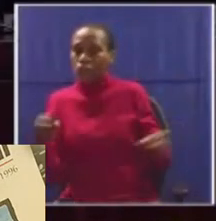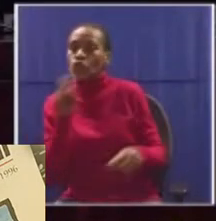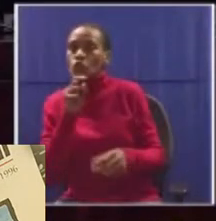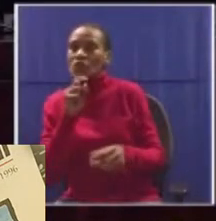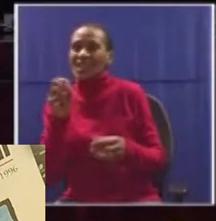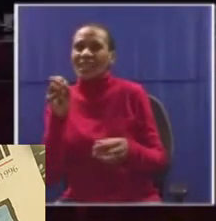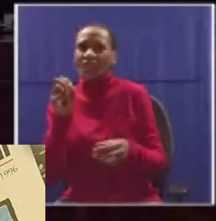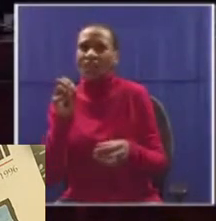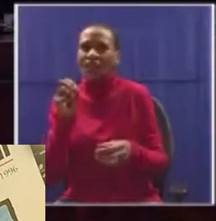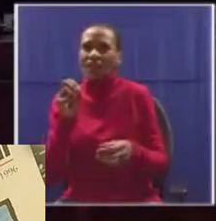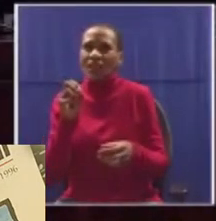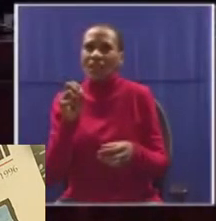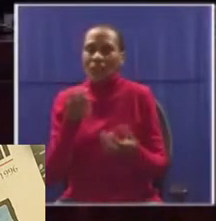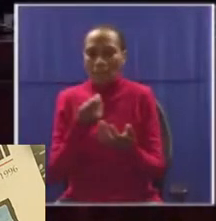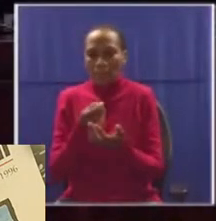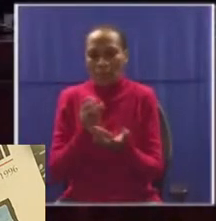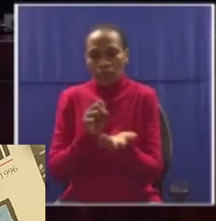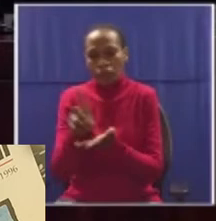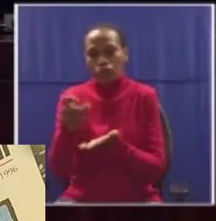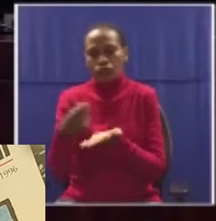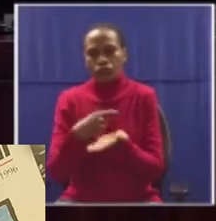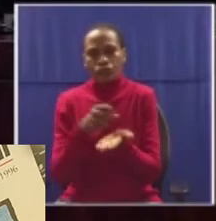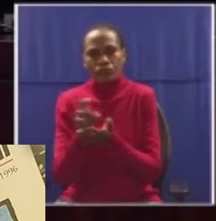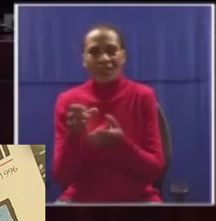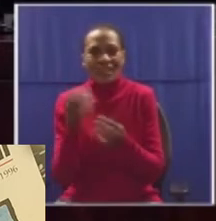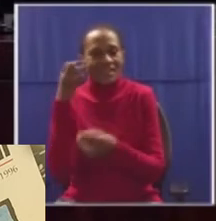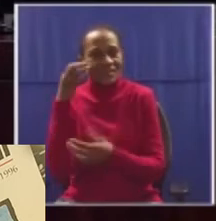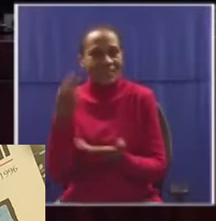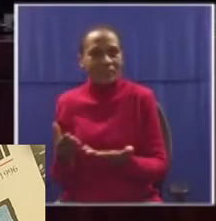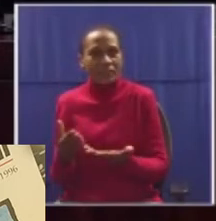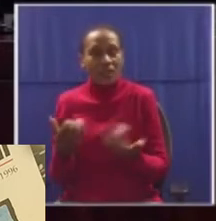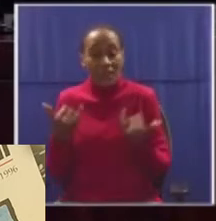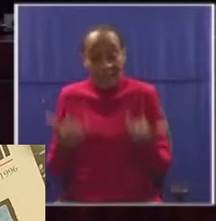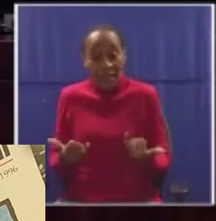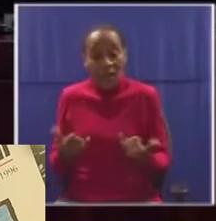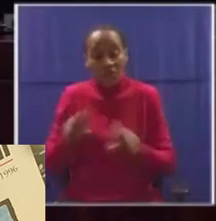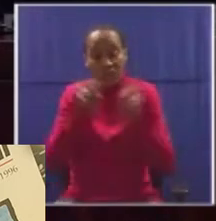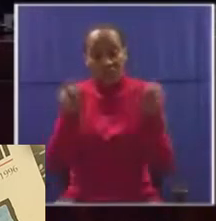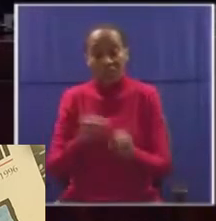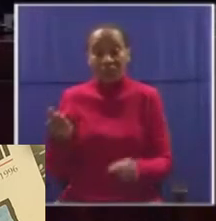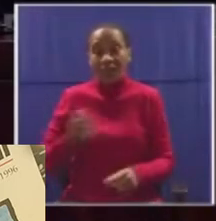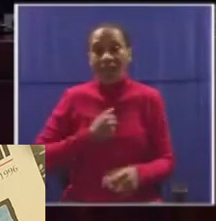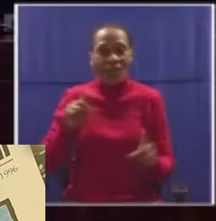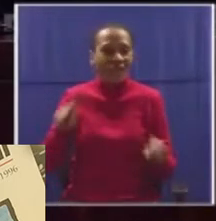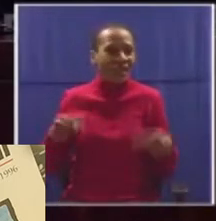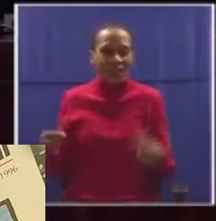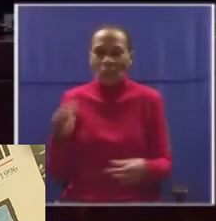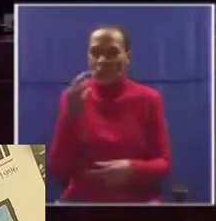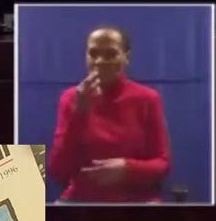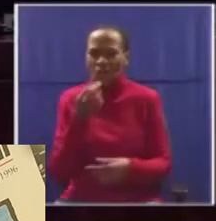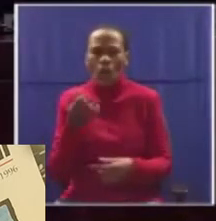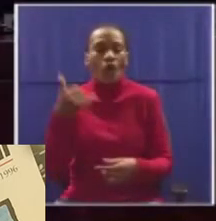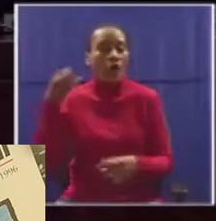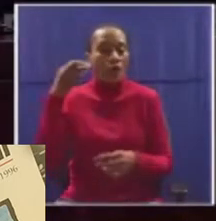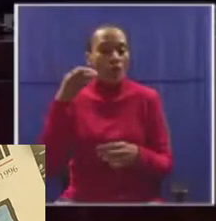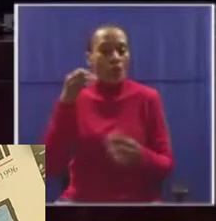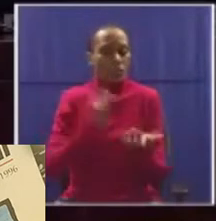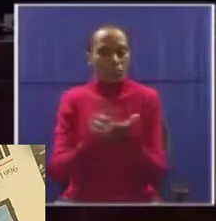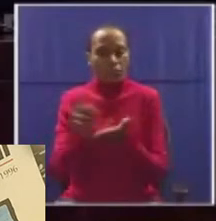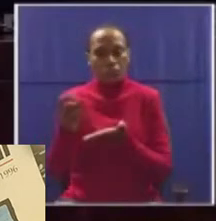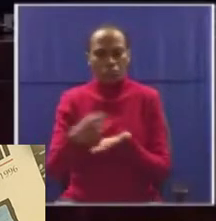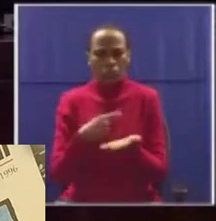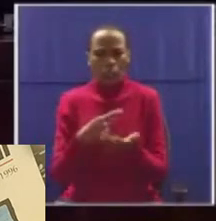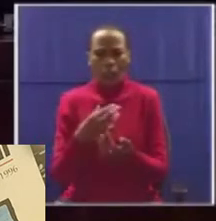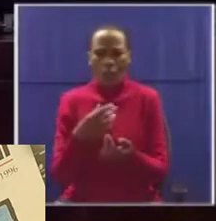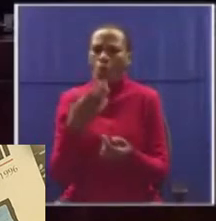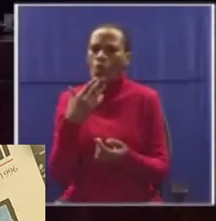system and our current system does not allow you to identify exactly where the calls are coming from and identify